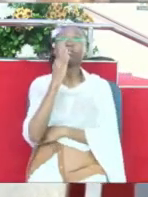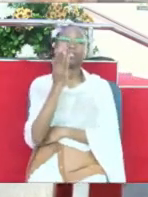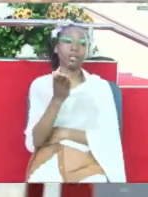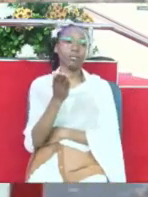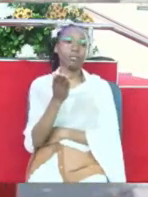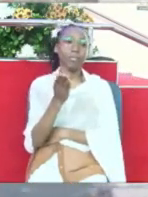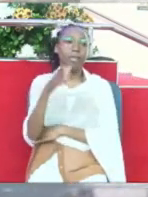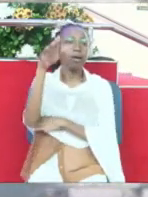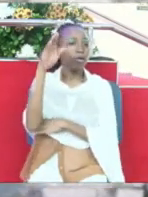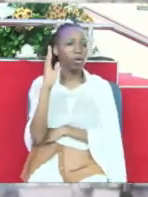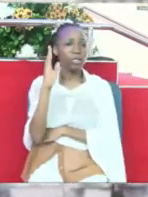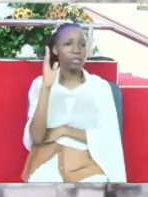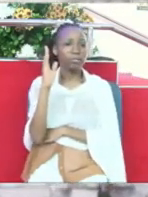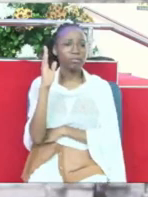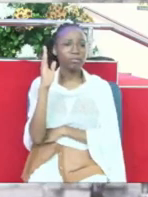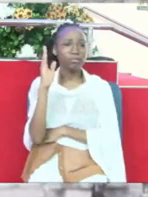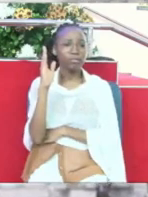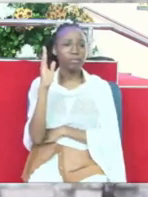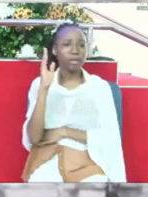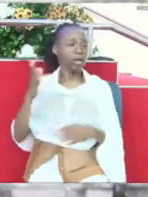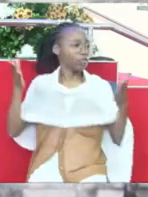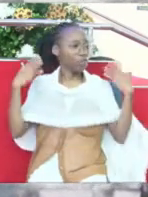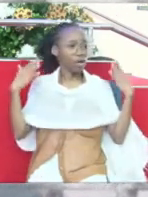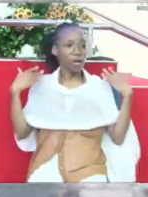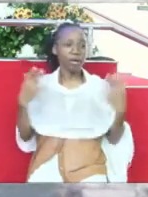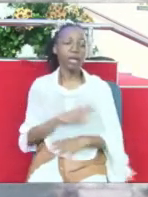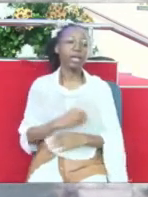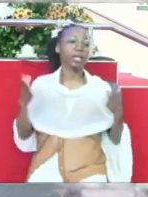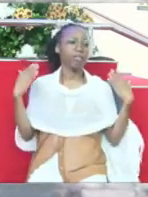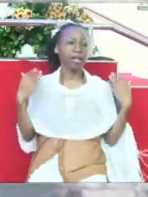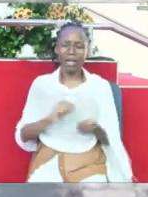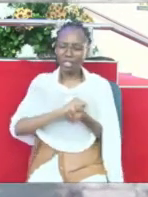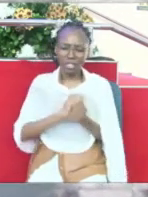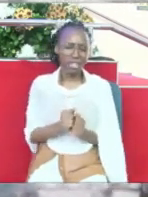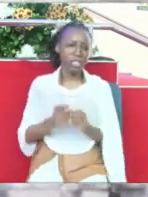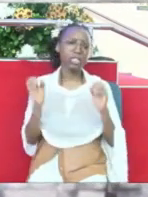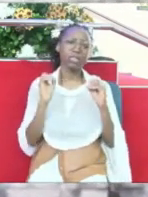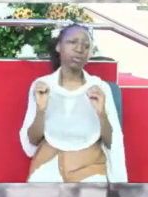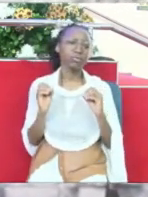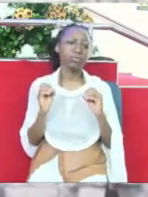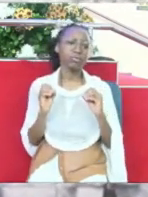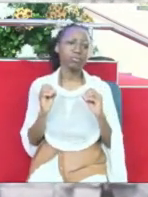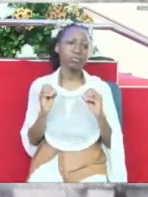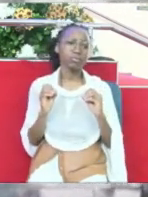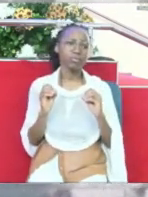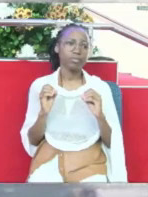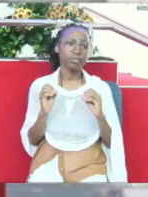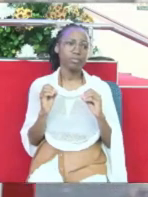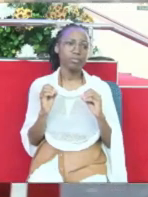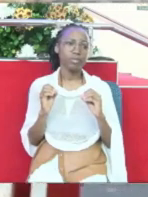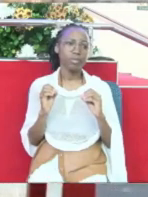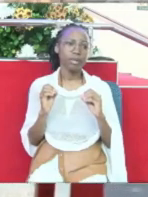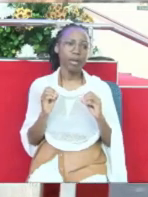and forever. Pia aliyekuwa jana, leo na hata milele. Oh goodness, he never changes. Habadiliki. He never changes. Habadiliki. Man may